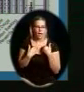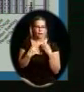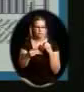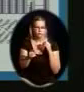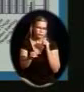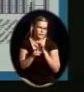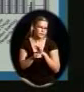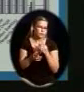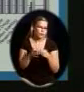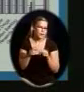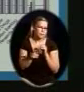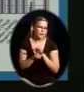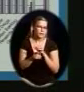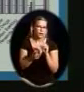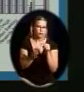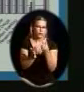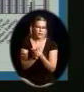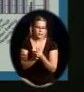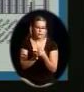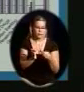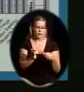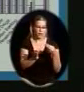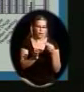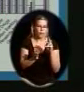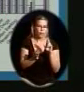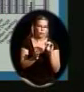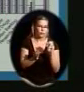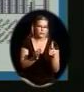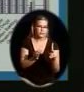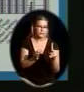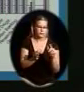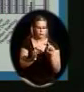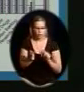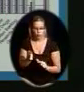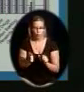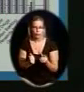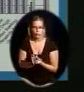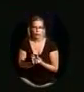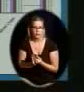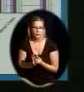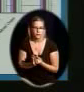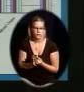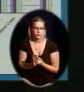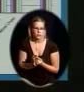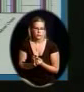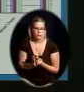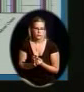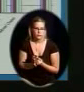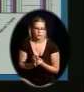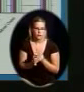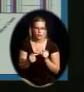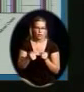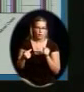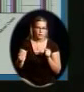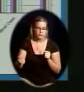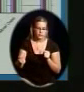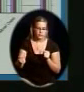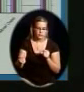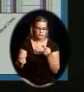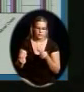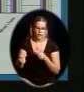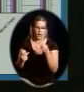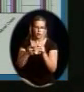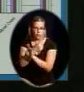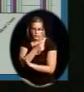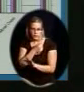find a correlation, that the higher the risk factor, the lower the grades with students. On the opposite side, the higher